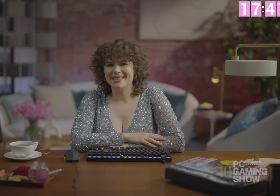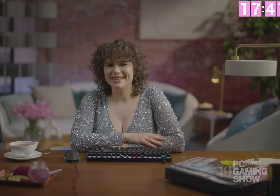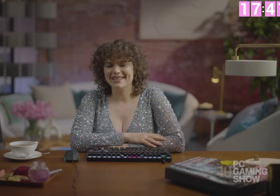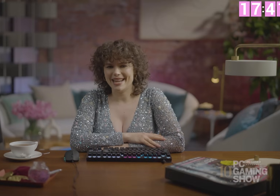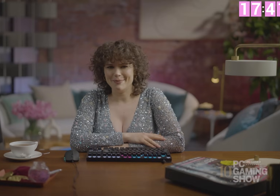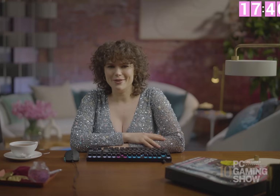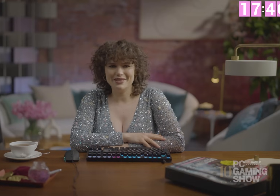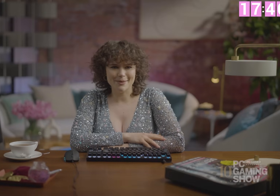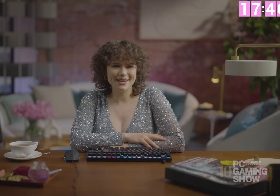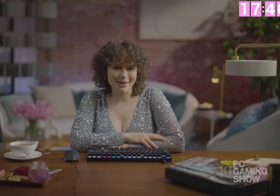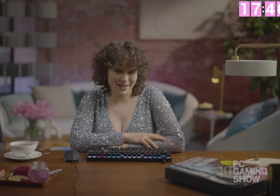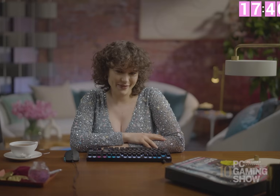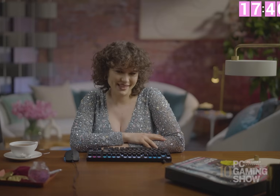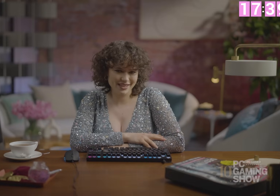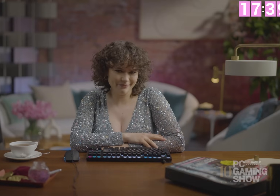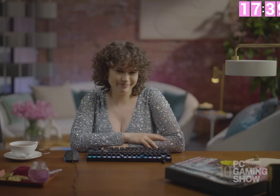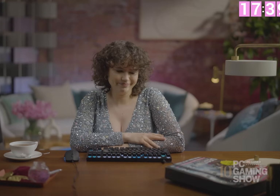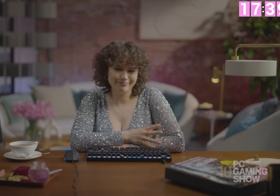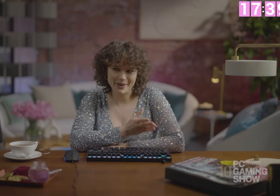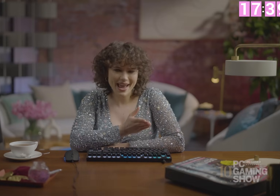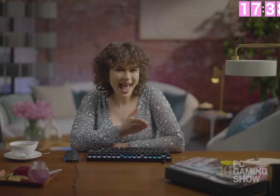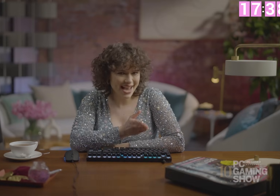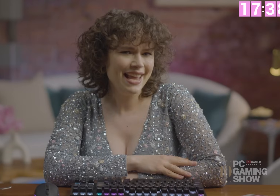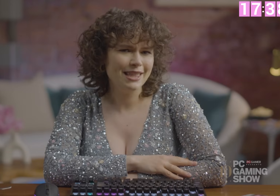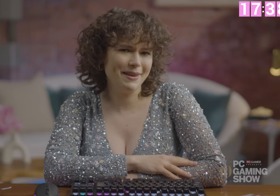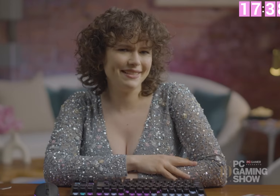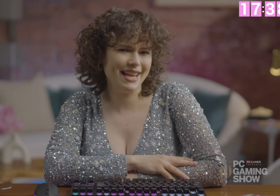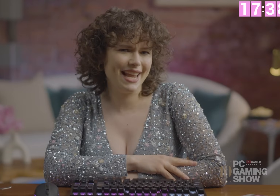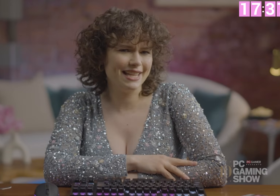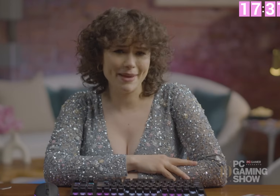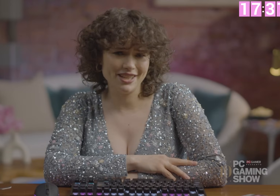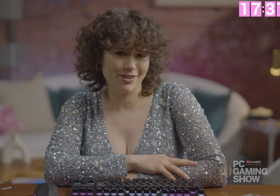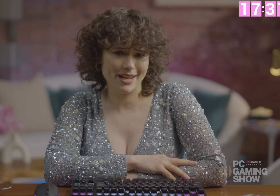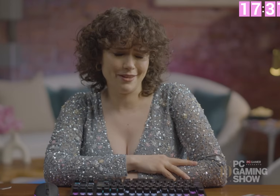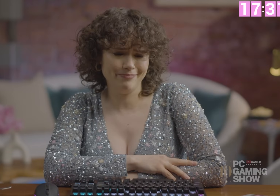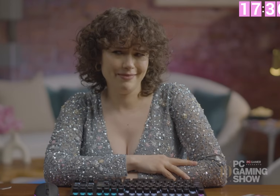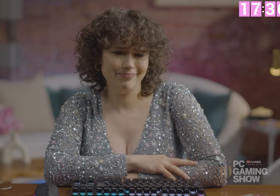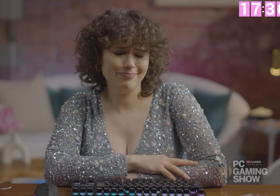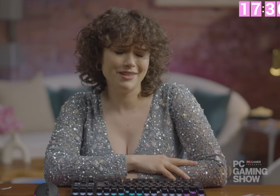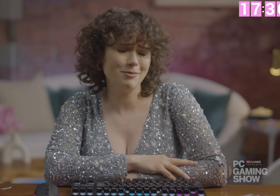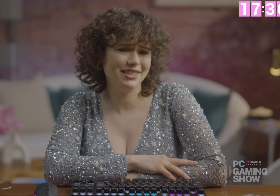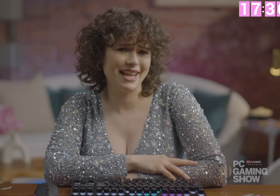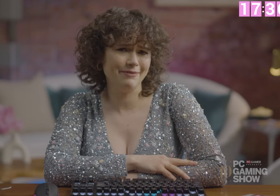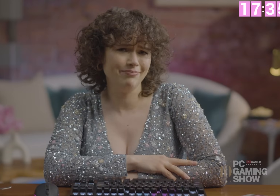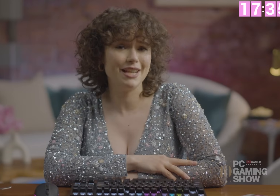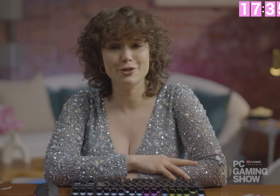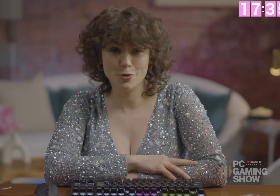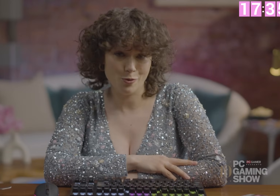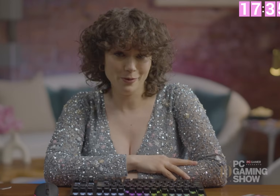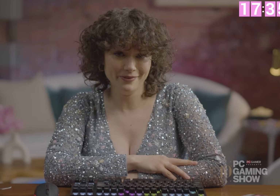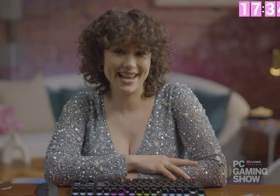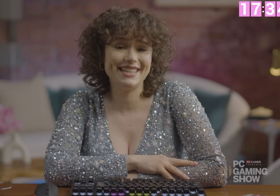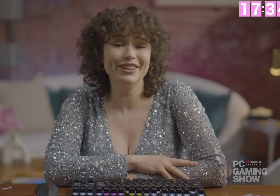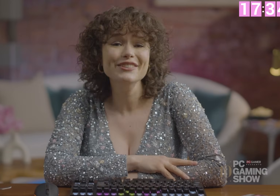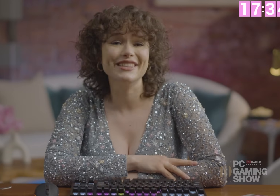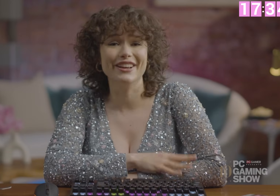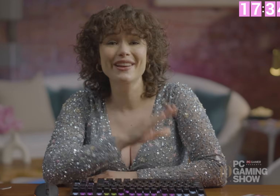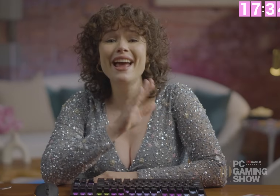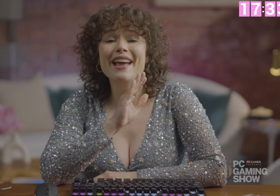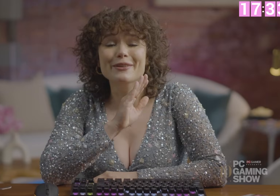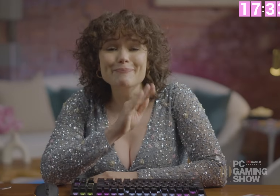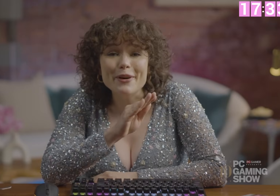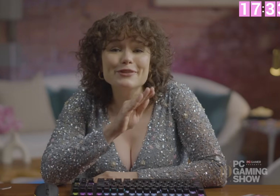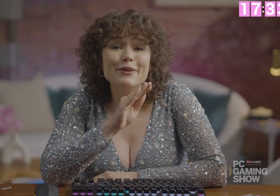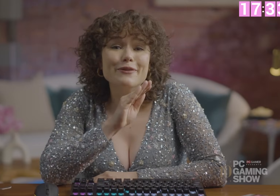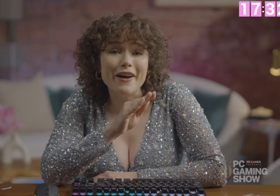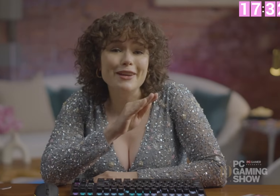big seat at the table of summer gaming events. But hey, the PC is mainstream now. Some would say it's cool. It's also